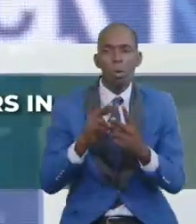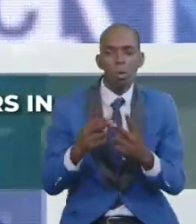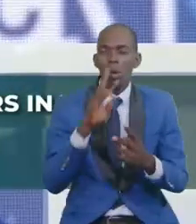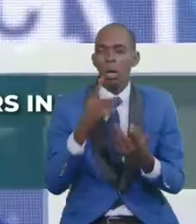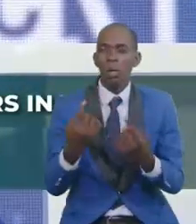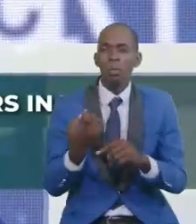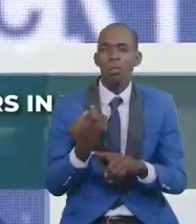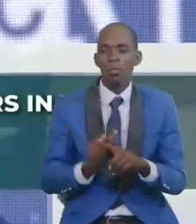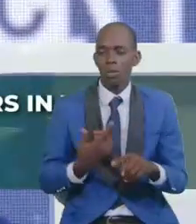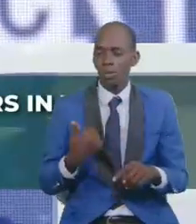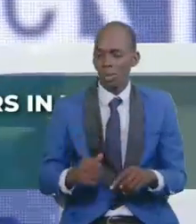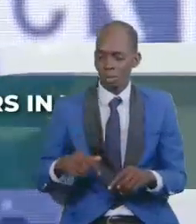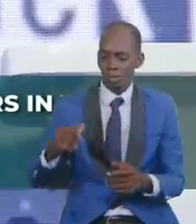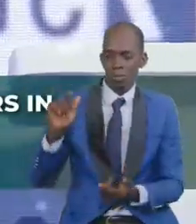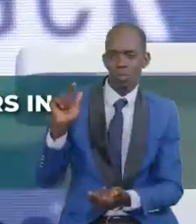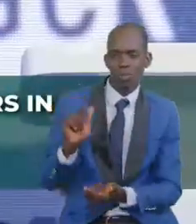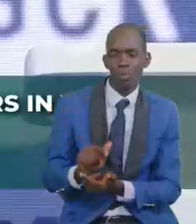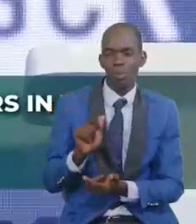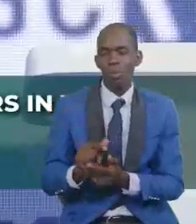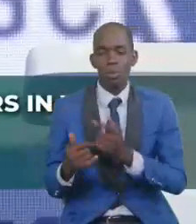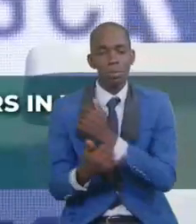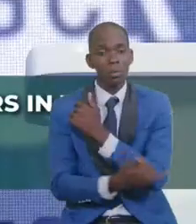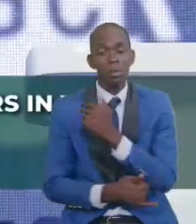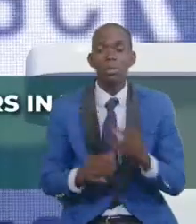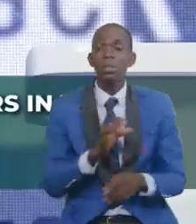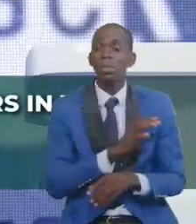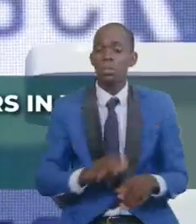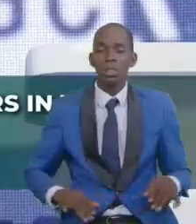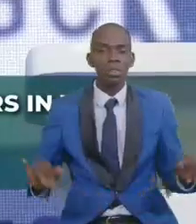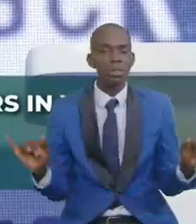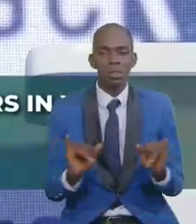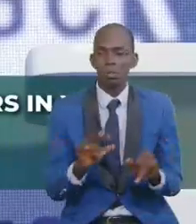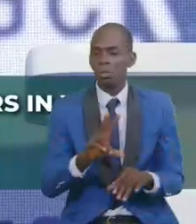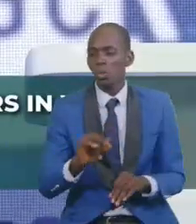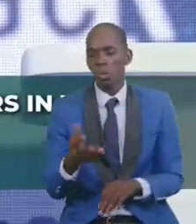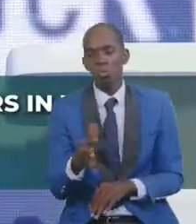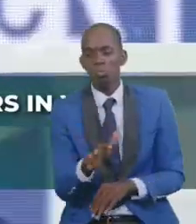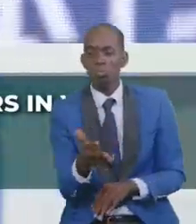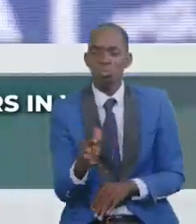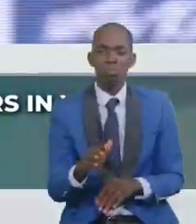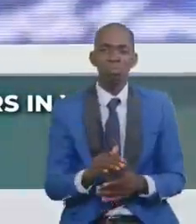a down below nation, Christ the same, no partiality.